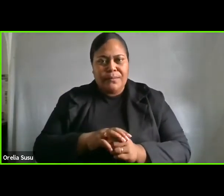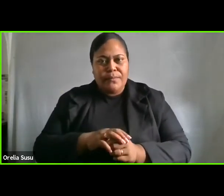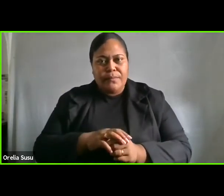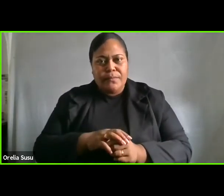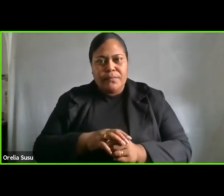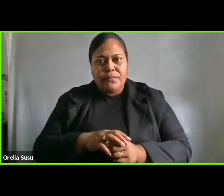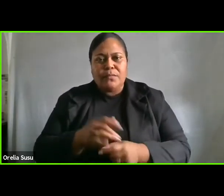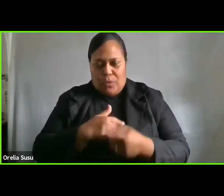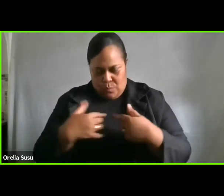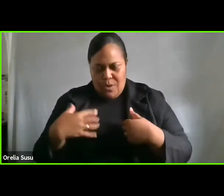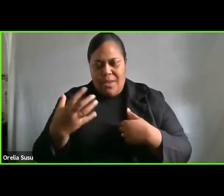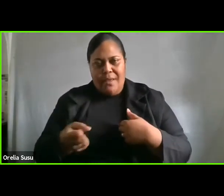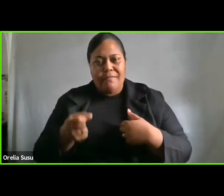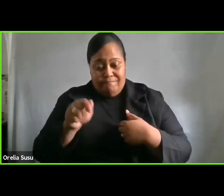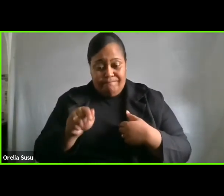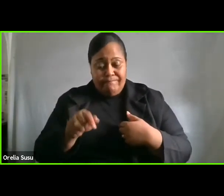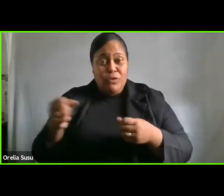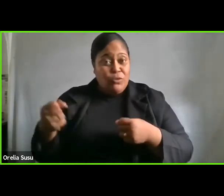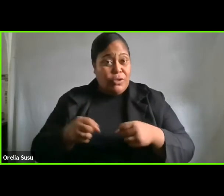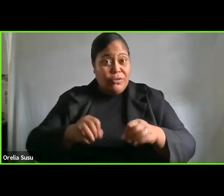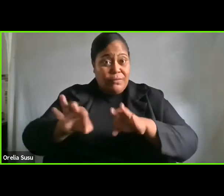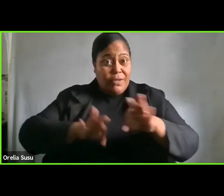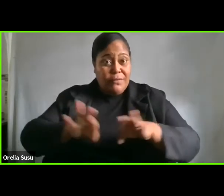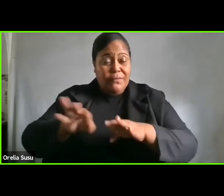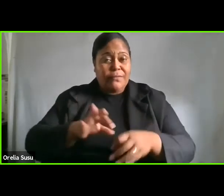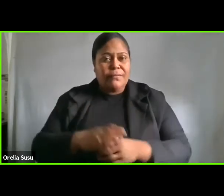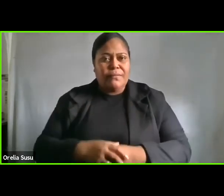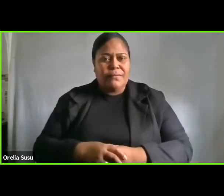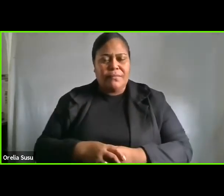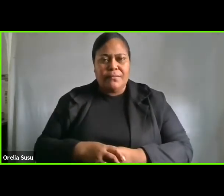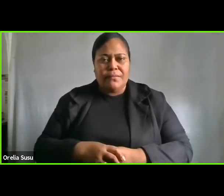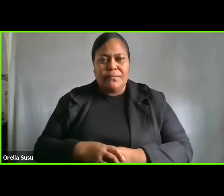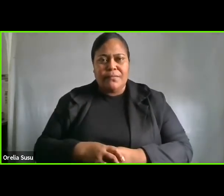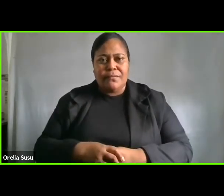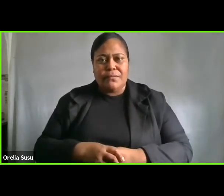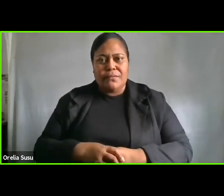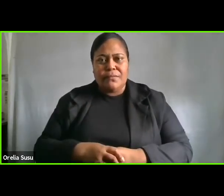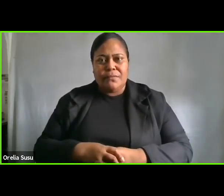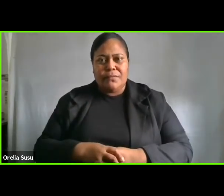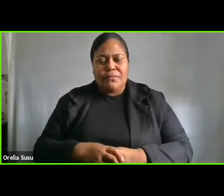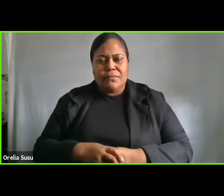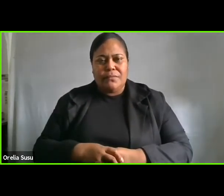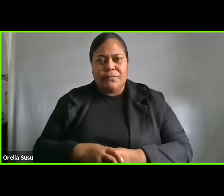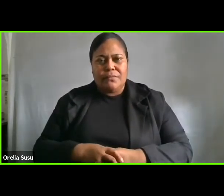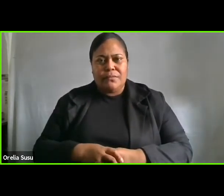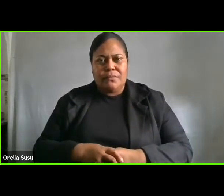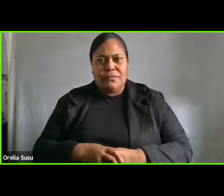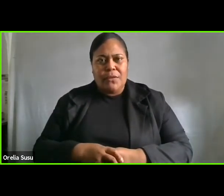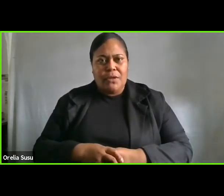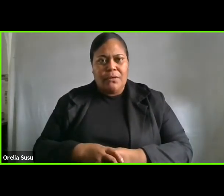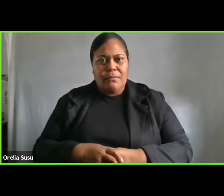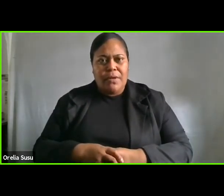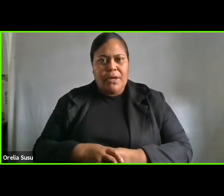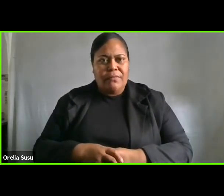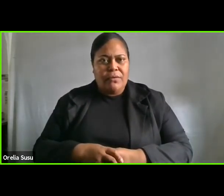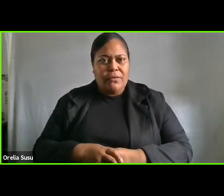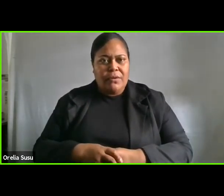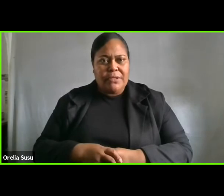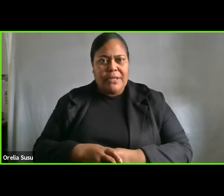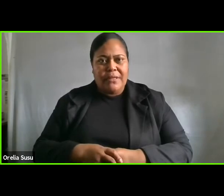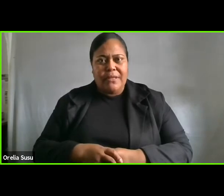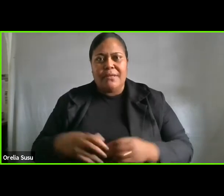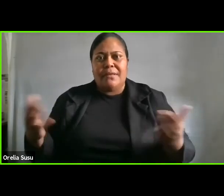that, you know, we can really easily loop into if you're tuning in from PG, and I'll give it to the rest of the crew if they have other thoughts that